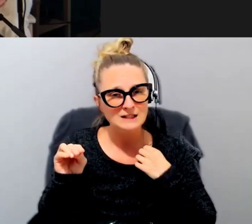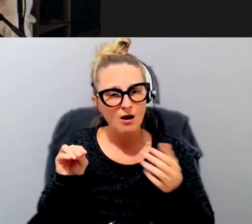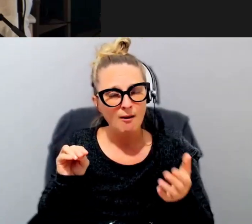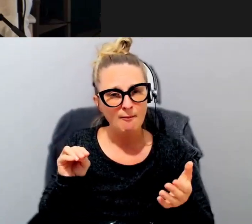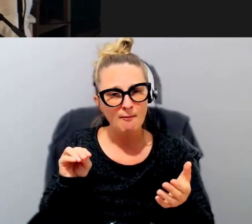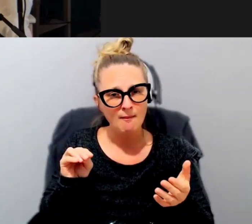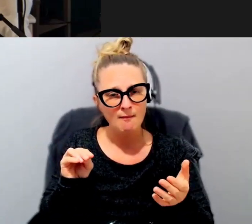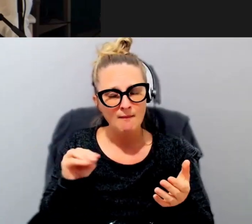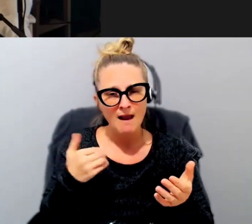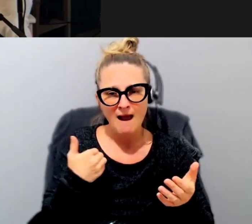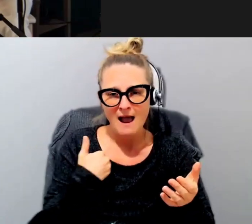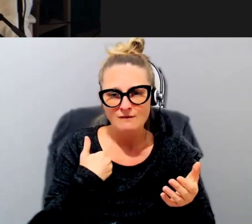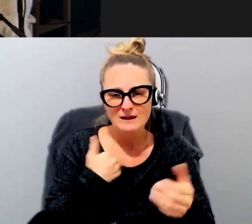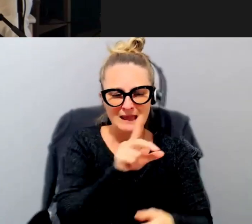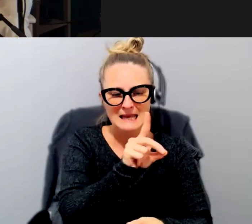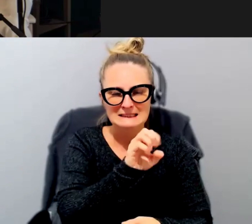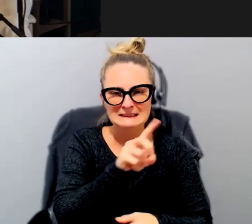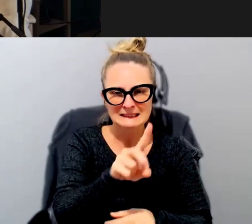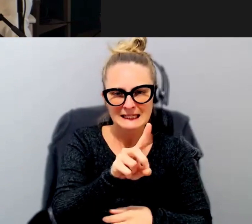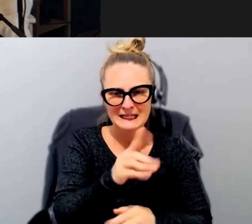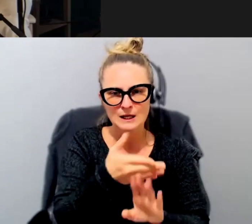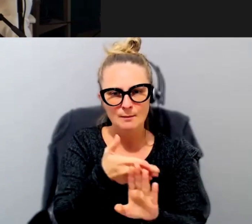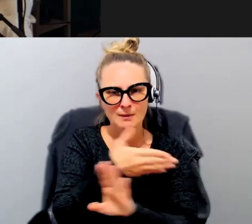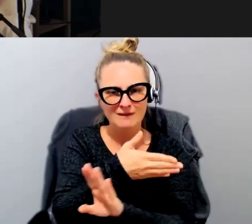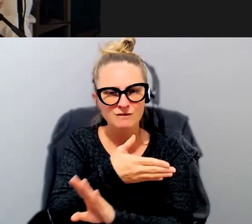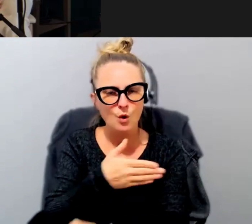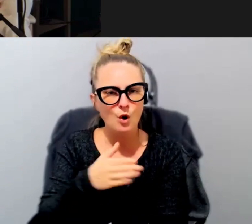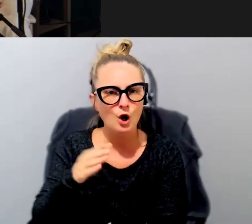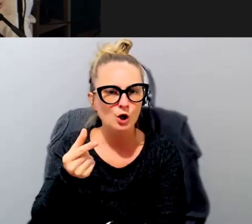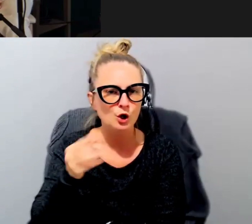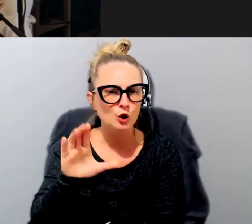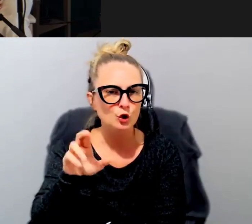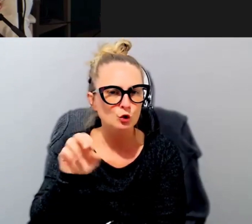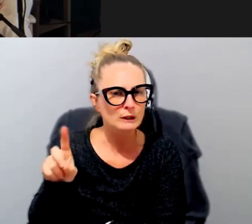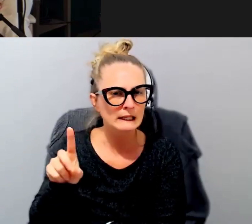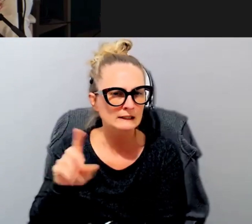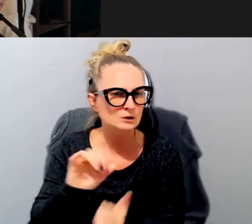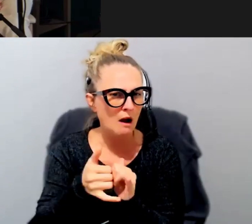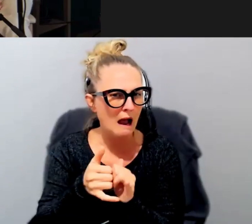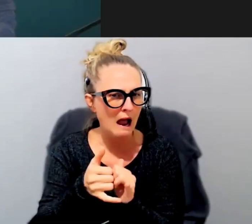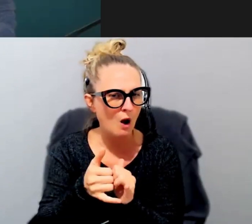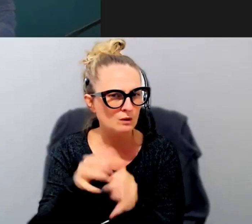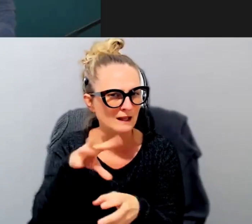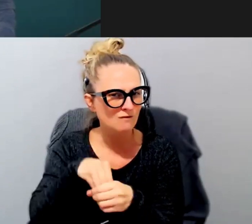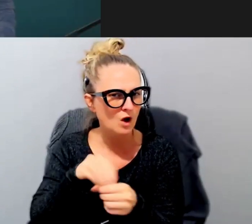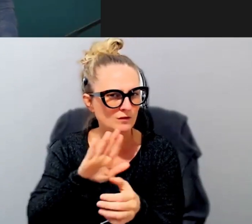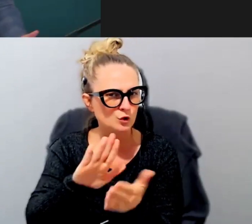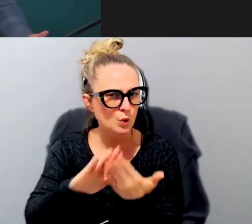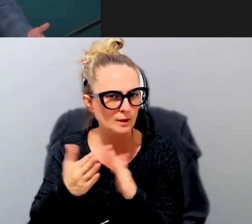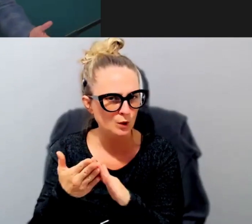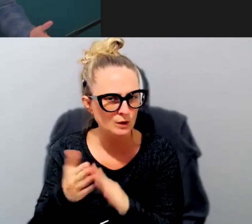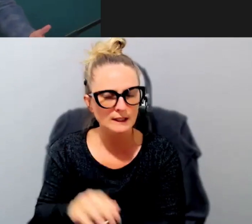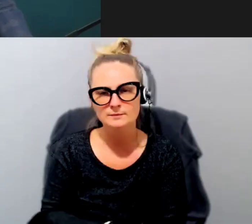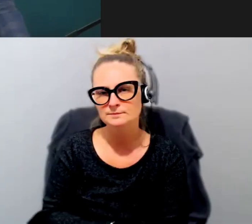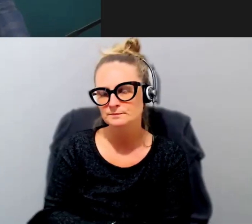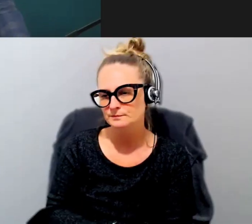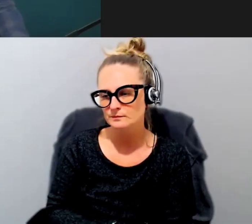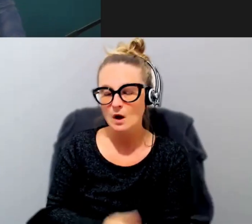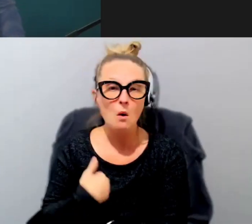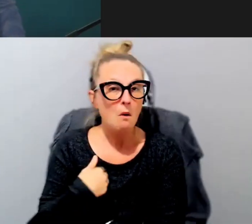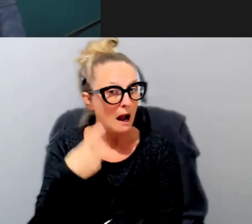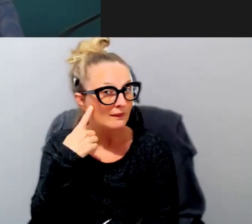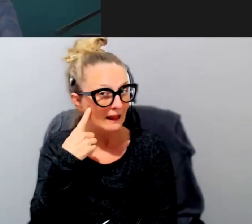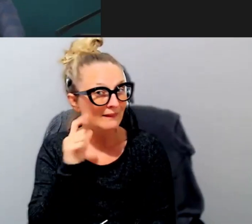regard to social justice? Sure. And how does that play in your community? Well, I think that it's a huge piece of